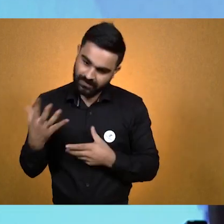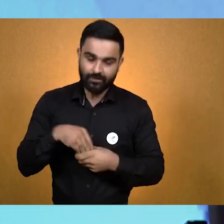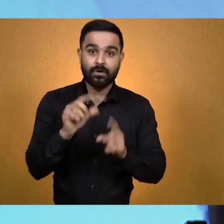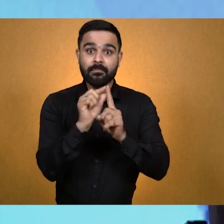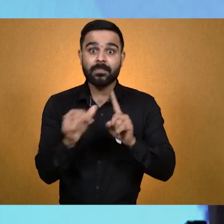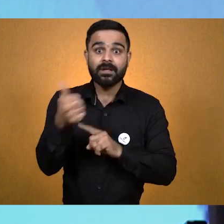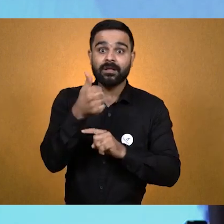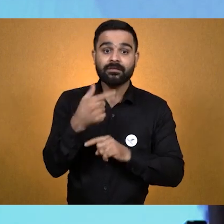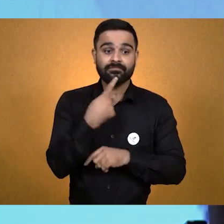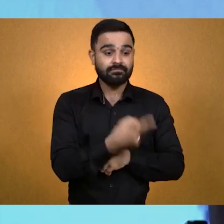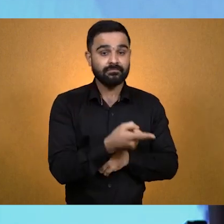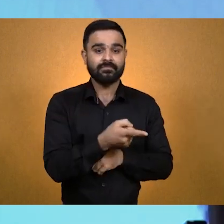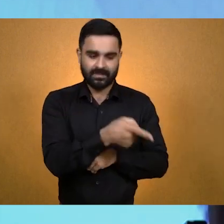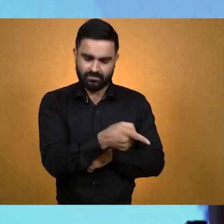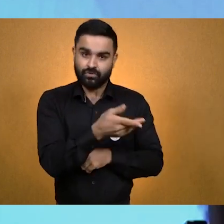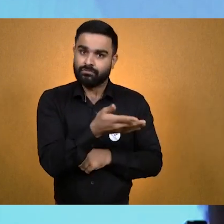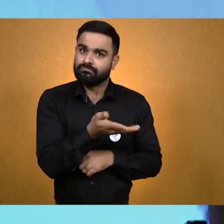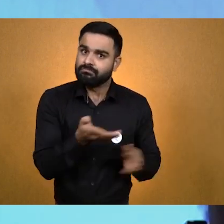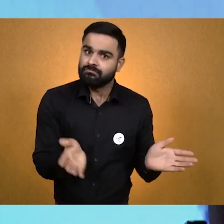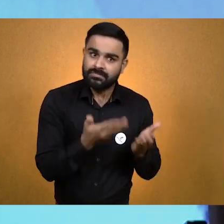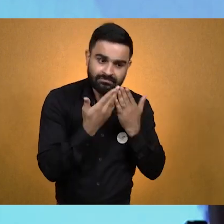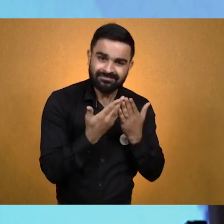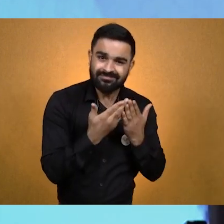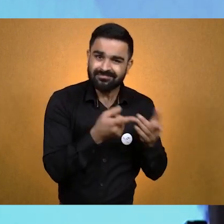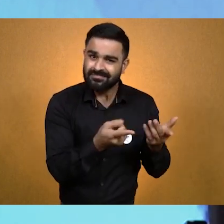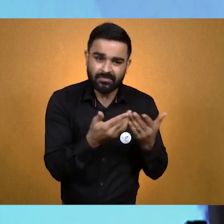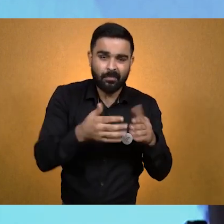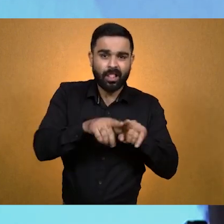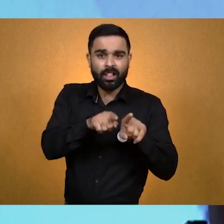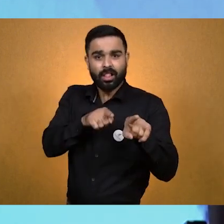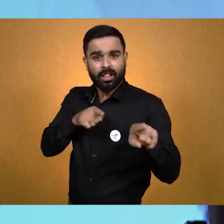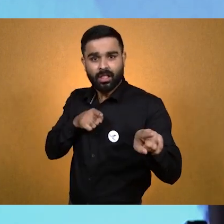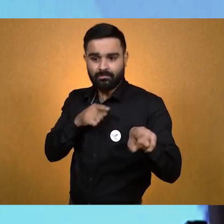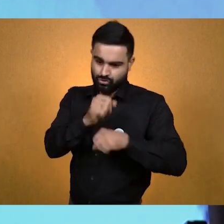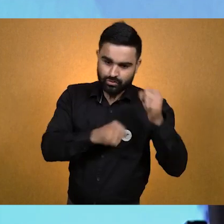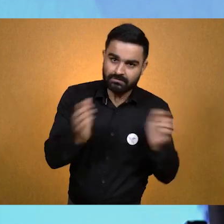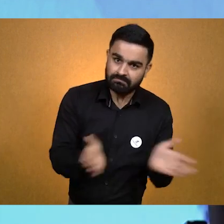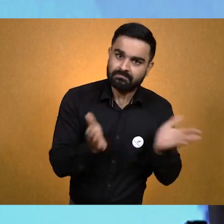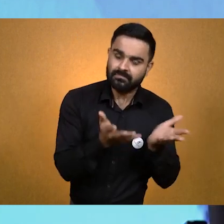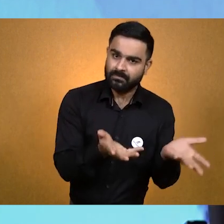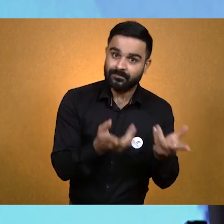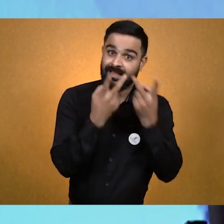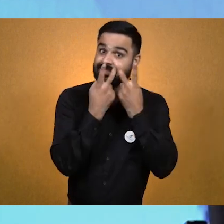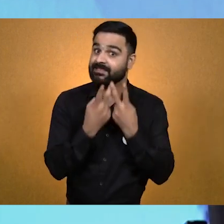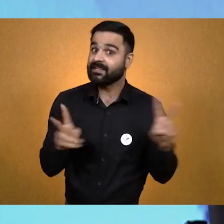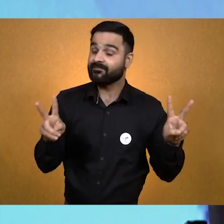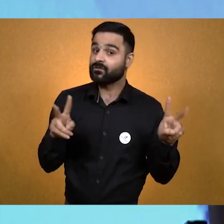principal of the school started saying ki, sir, aap inko padhai mein to ye shayad peeche hain, magar aap inko sports mein aage karao. There was a